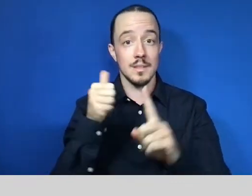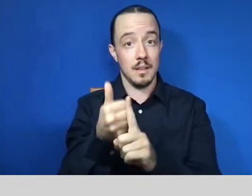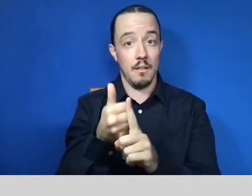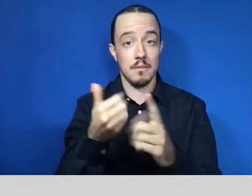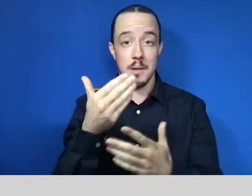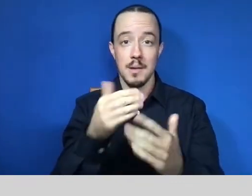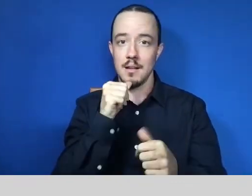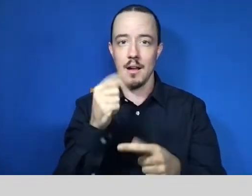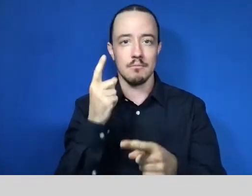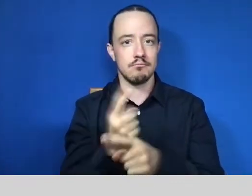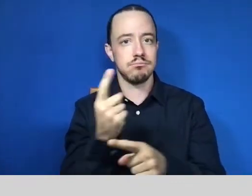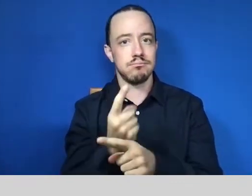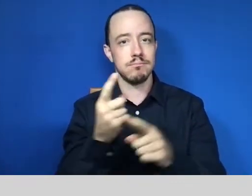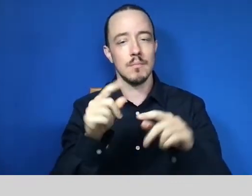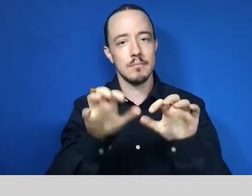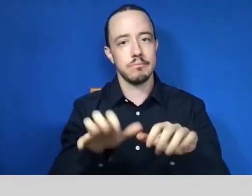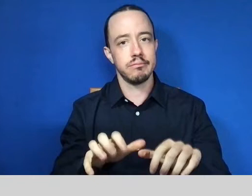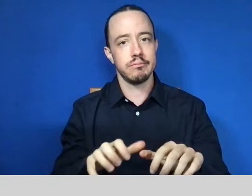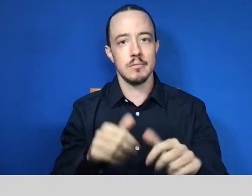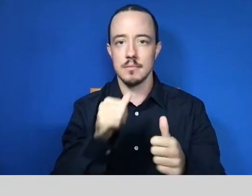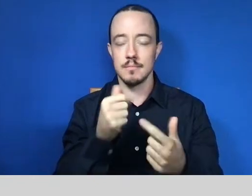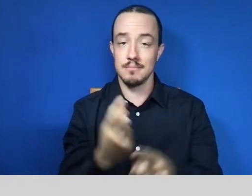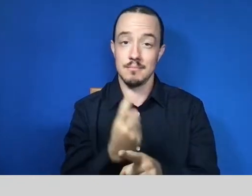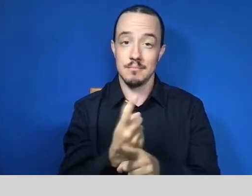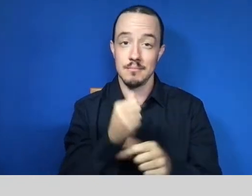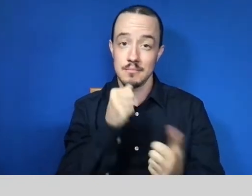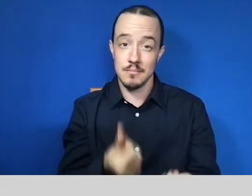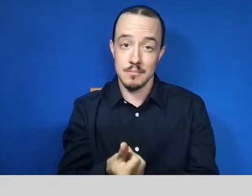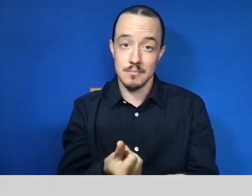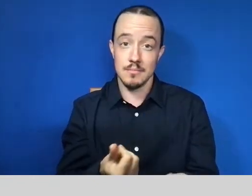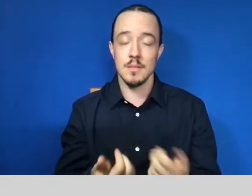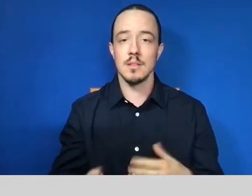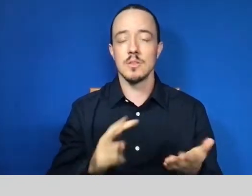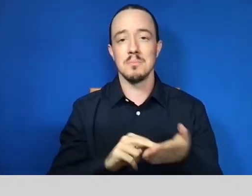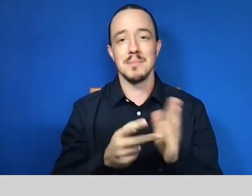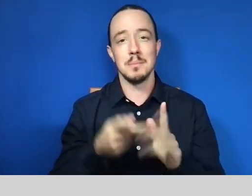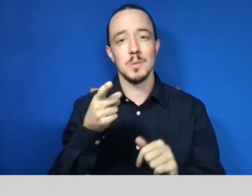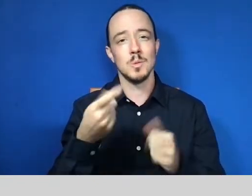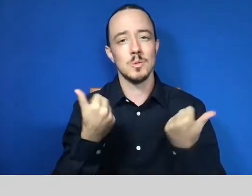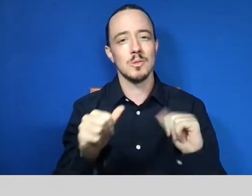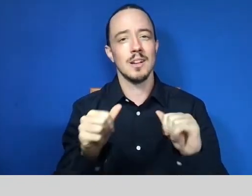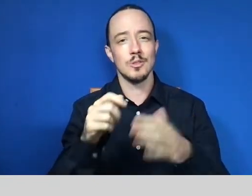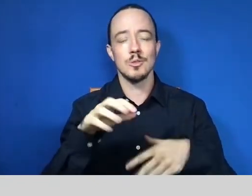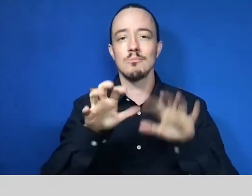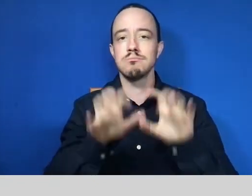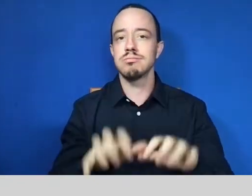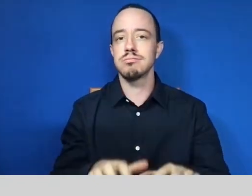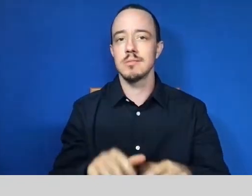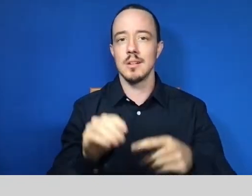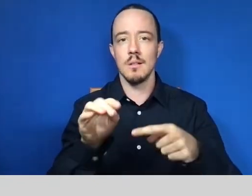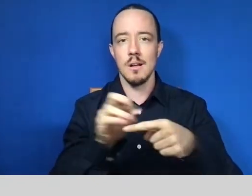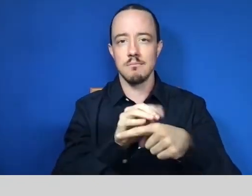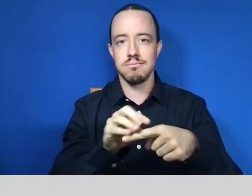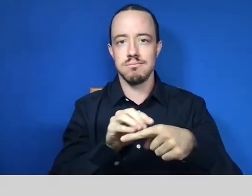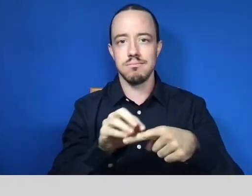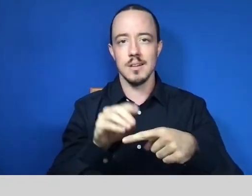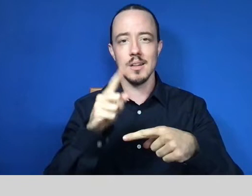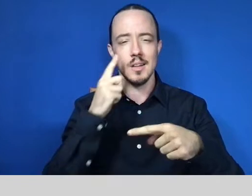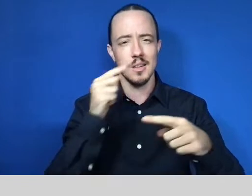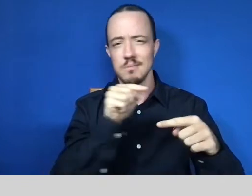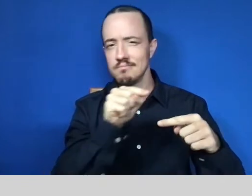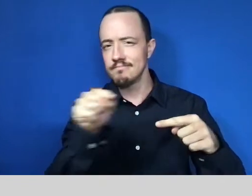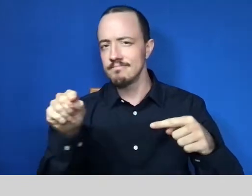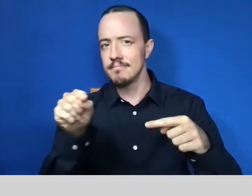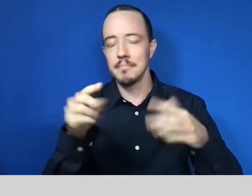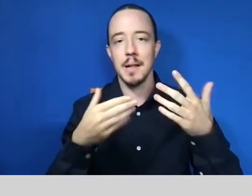not be syntactically correct. That means that when you are trying to write your code, you have written the